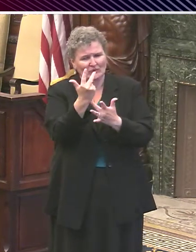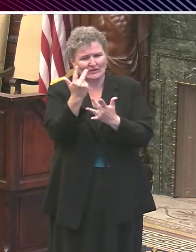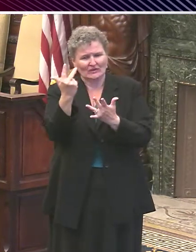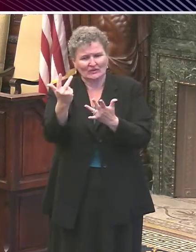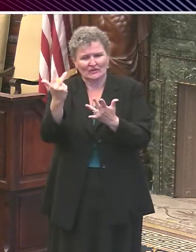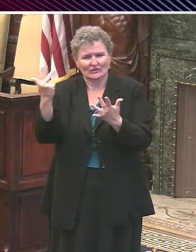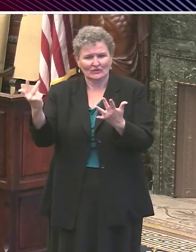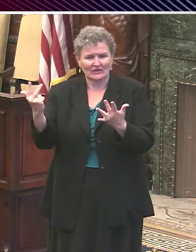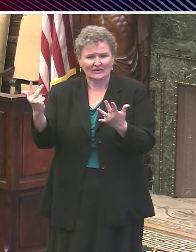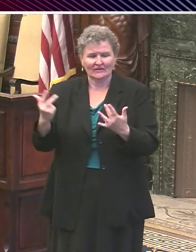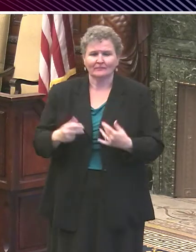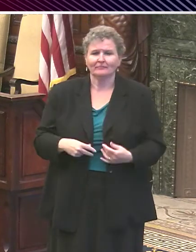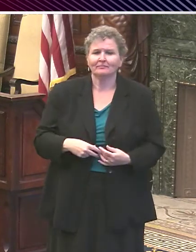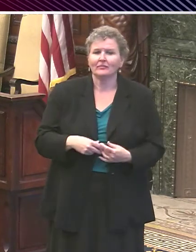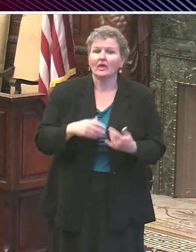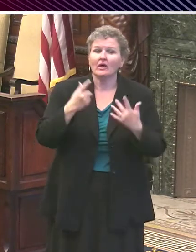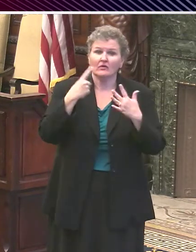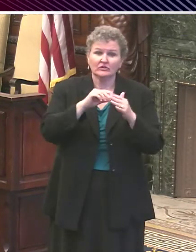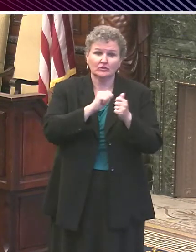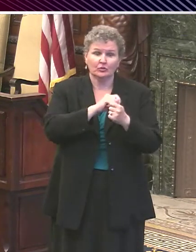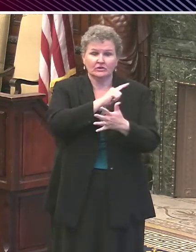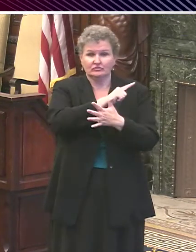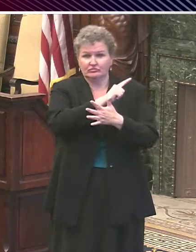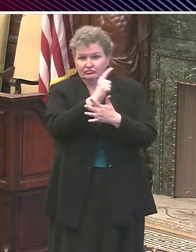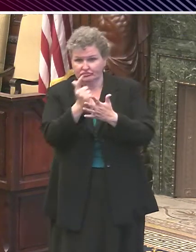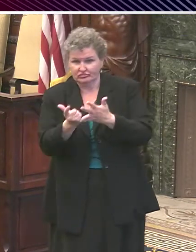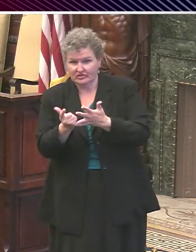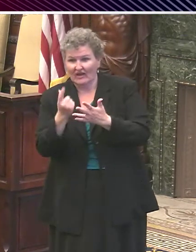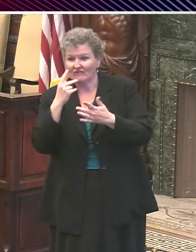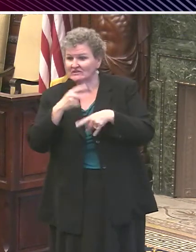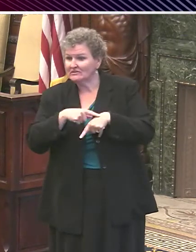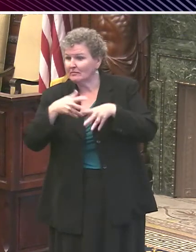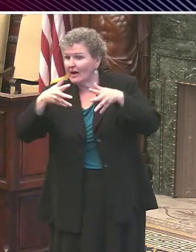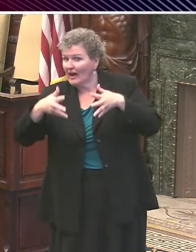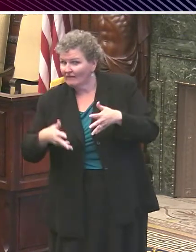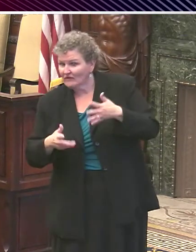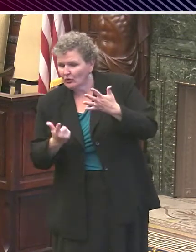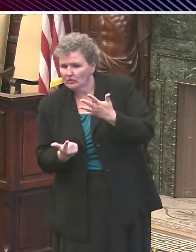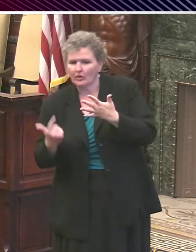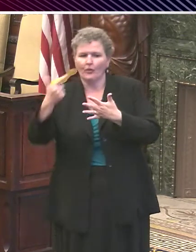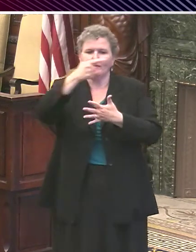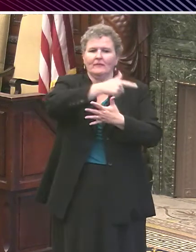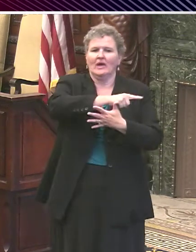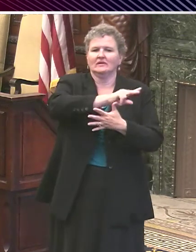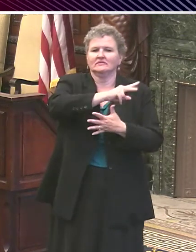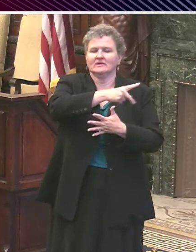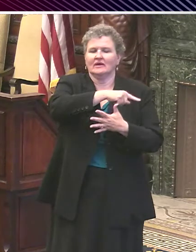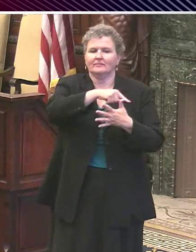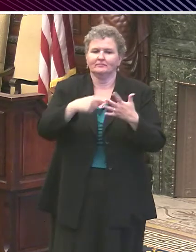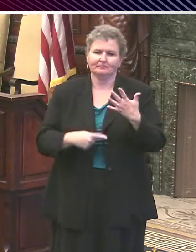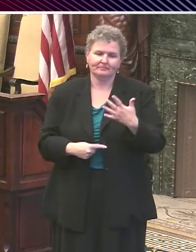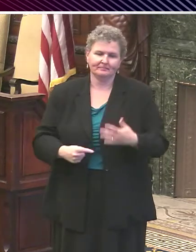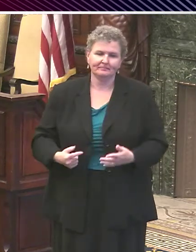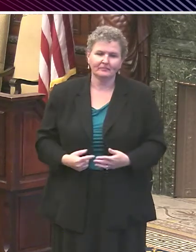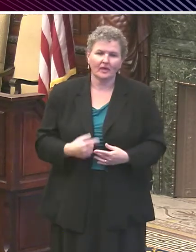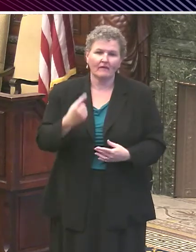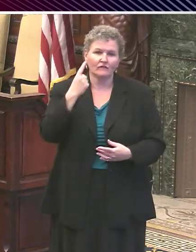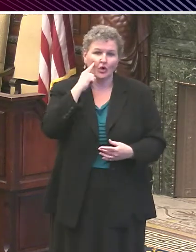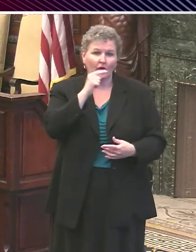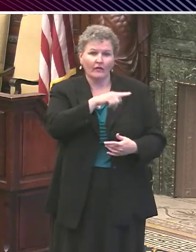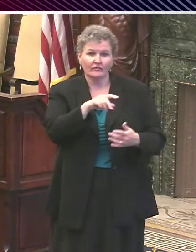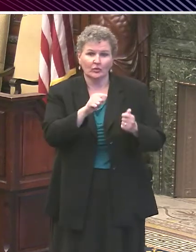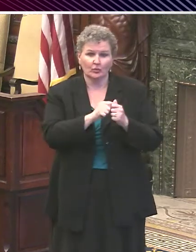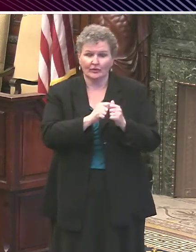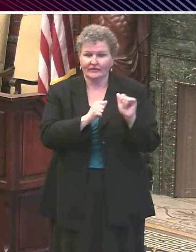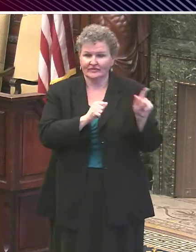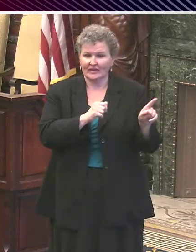we will move to a second round of questions, perhaps on other topics if time permits. For those logged in today, please use the